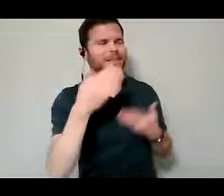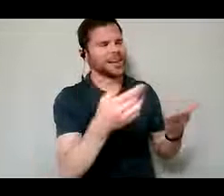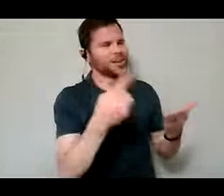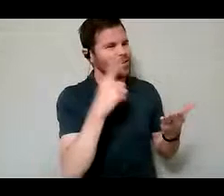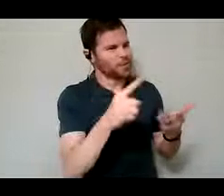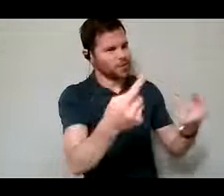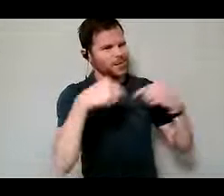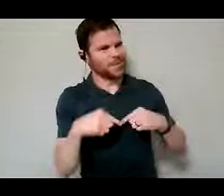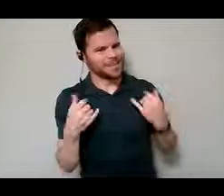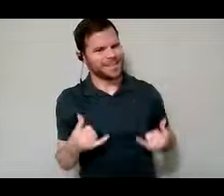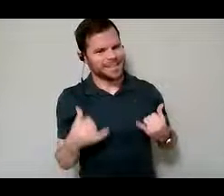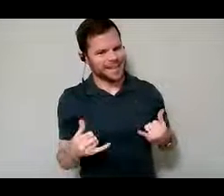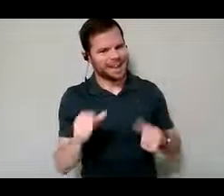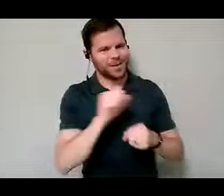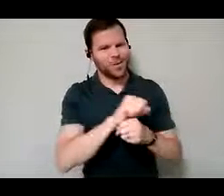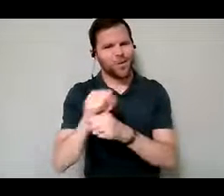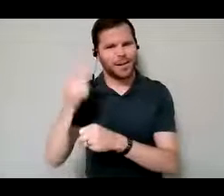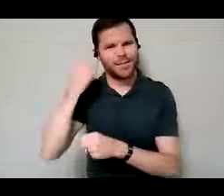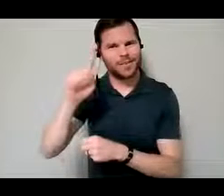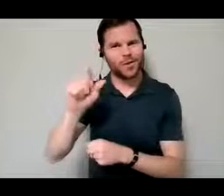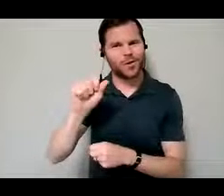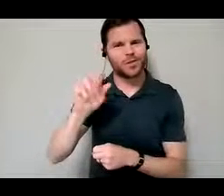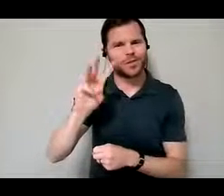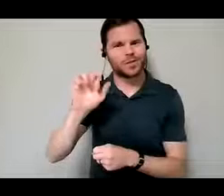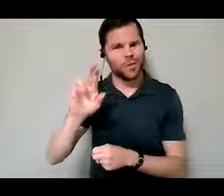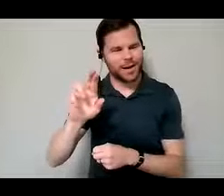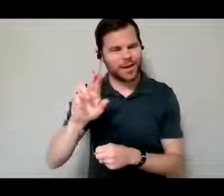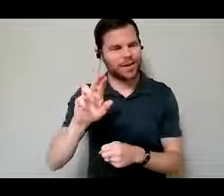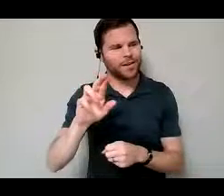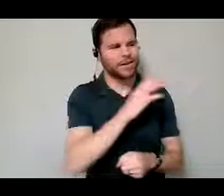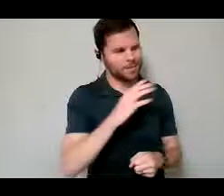for the SWARE committee. And thank you too, Molly.